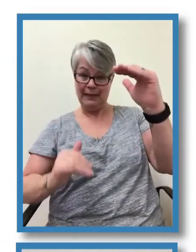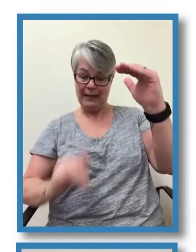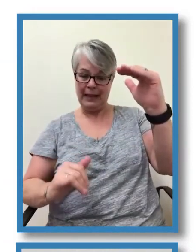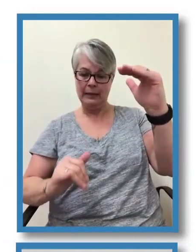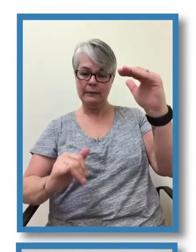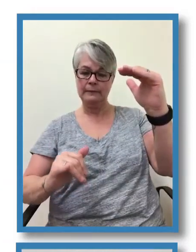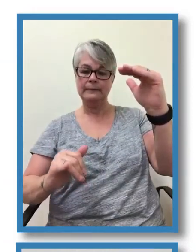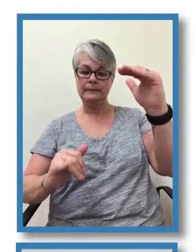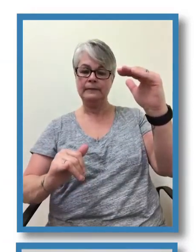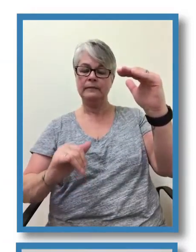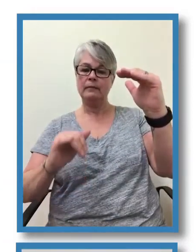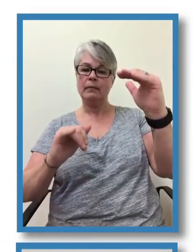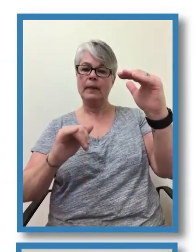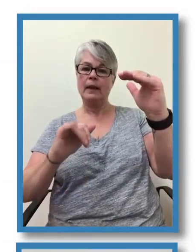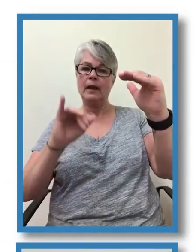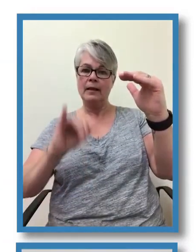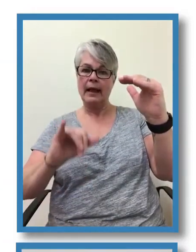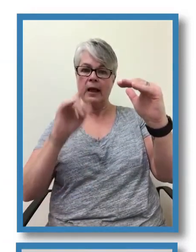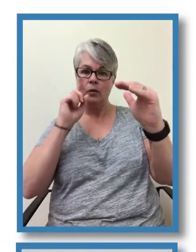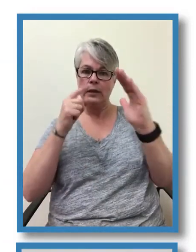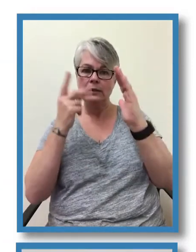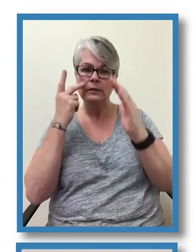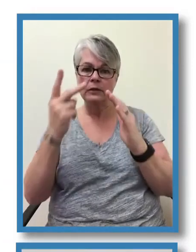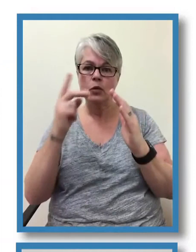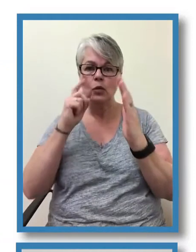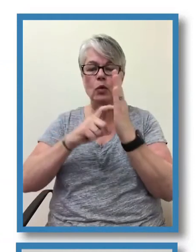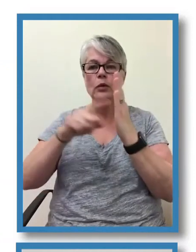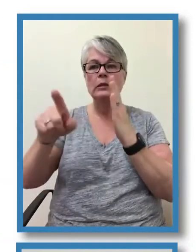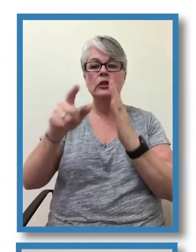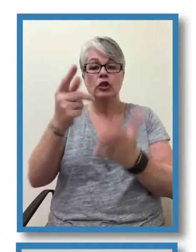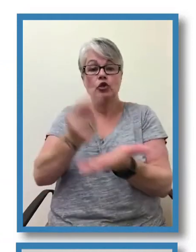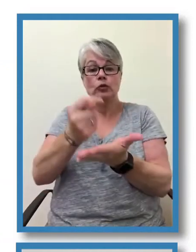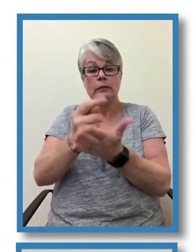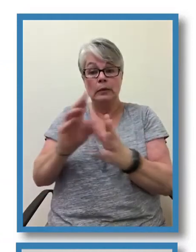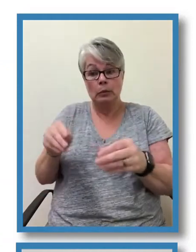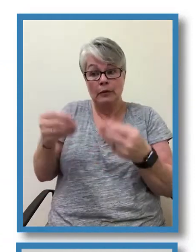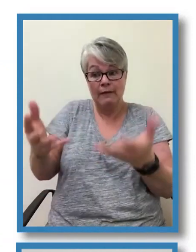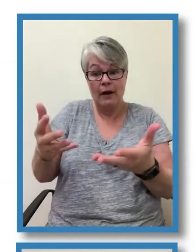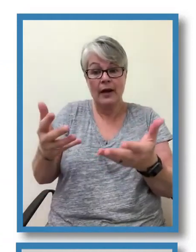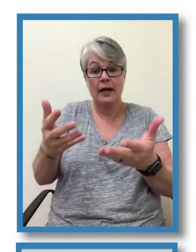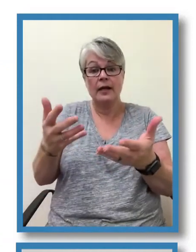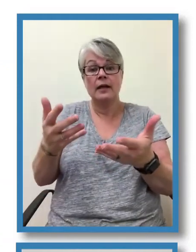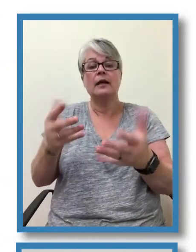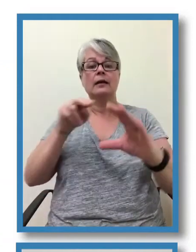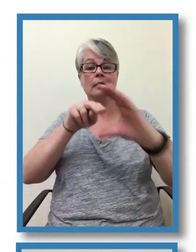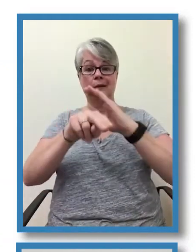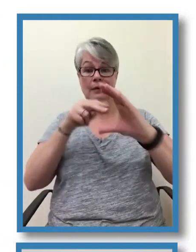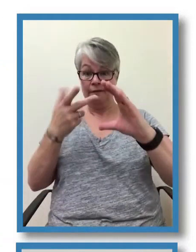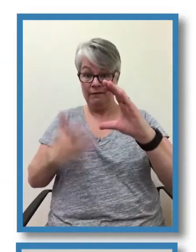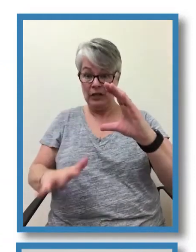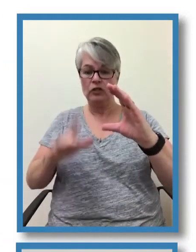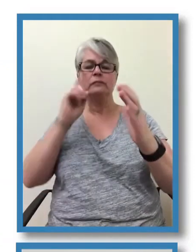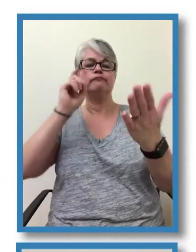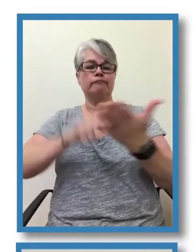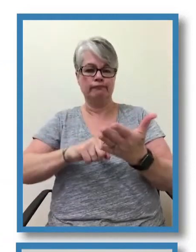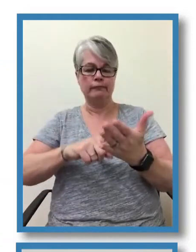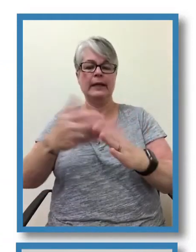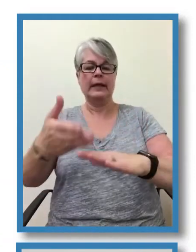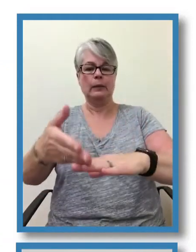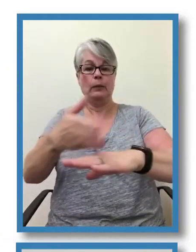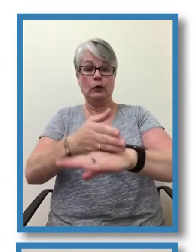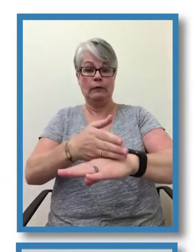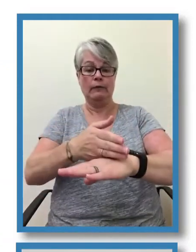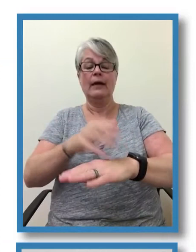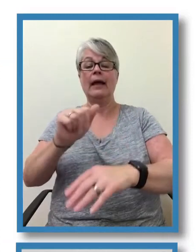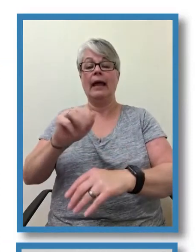actually see some improvement on their cognitive scores, particularly at the higher dose. So this was very encouraging. It was the first time we ever saw it at phase 1, and